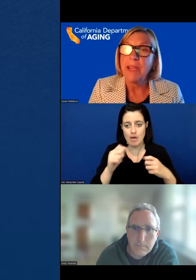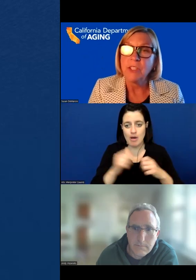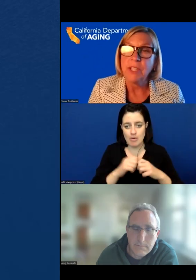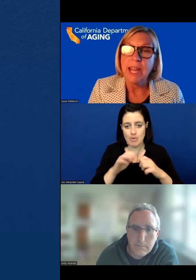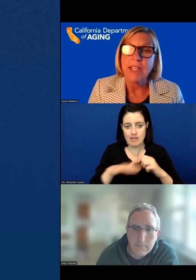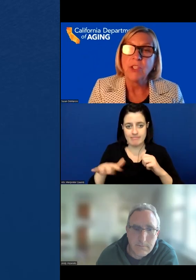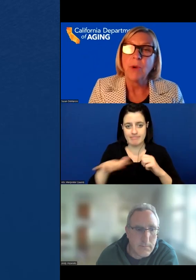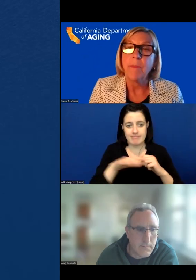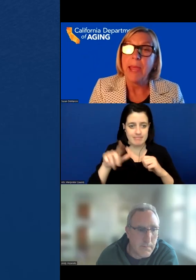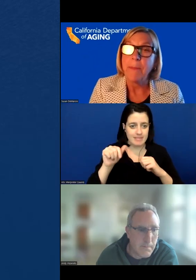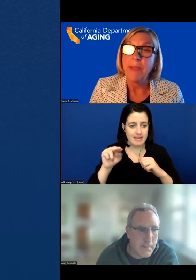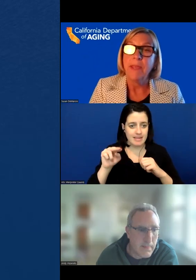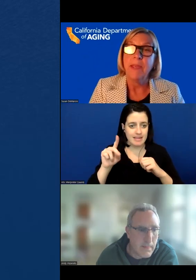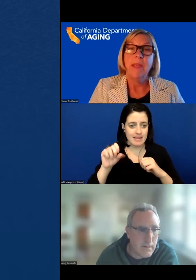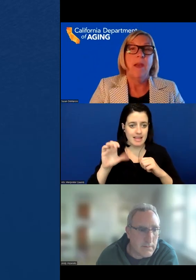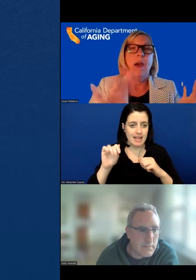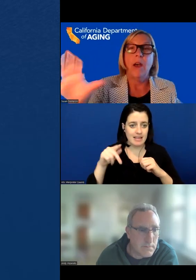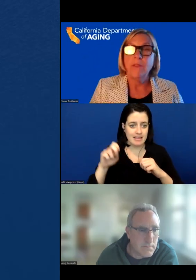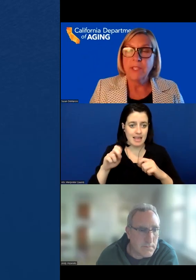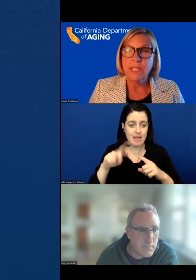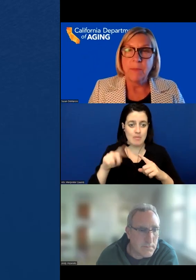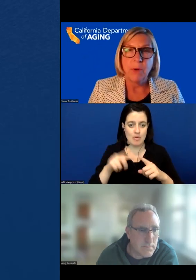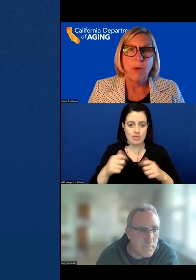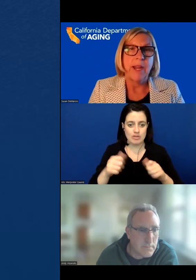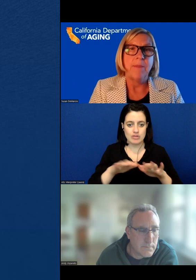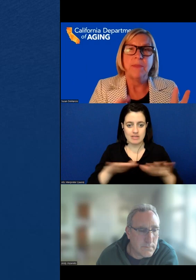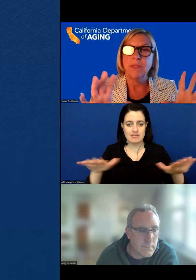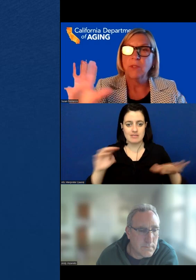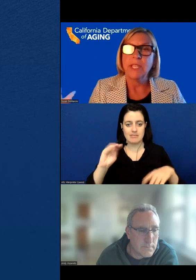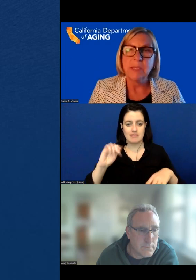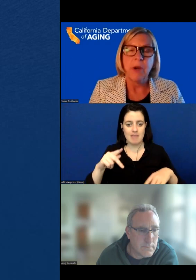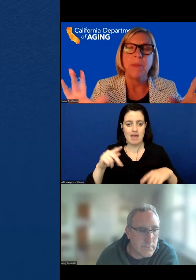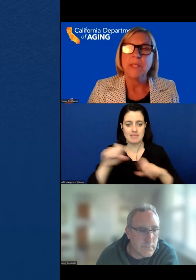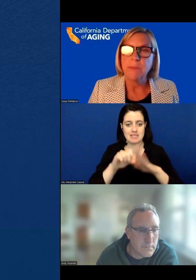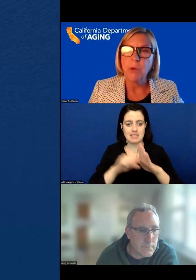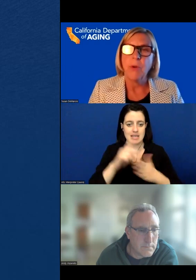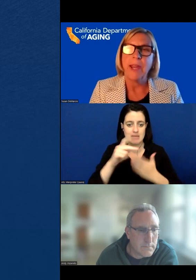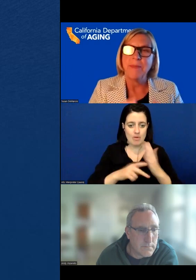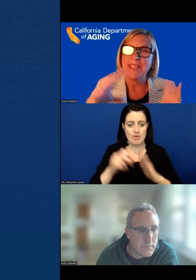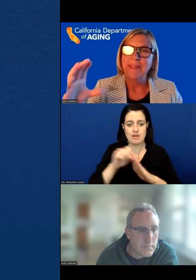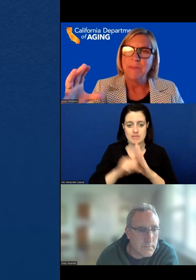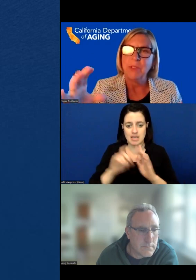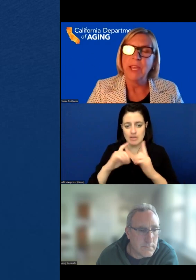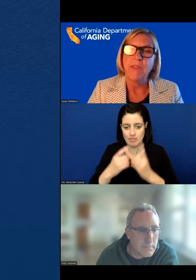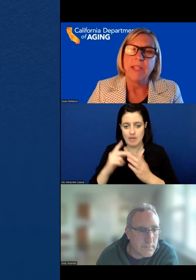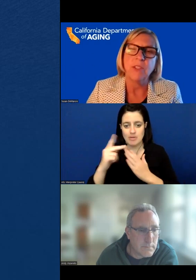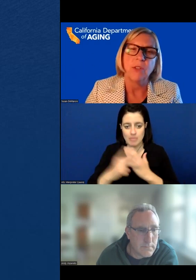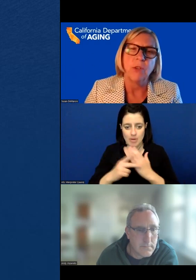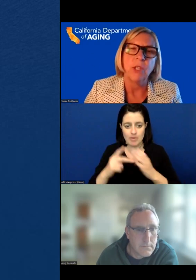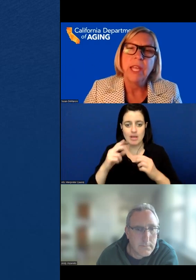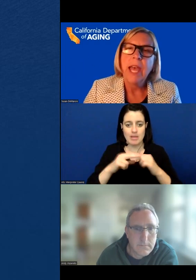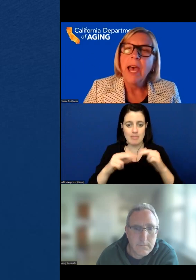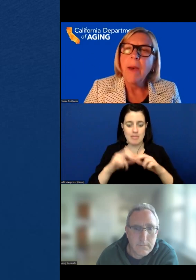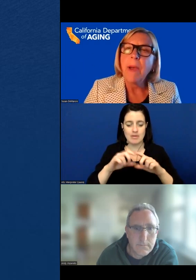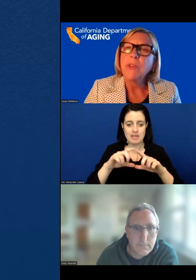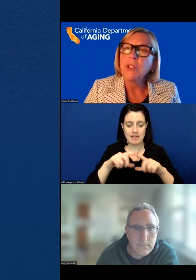I imagine that as you are mapping all of the state programs, state departments and programs, and building out that